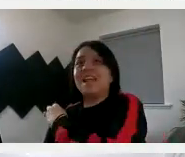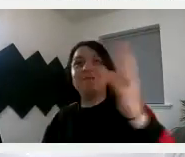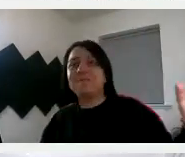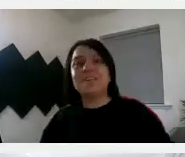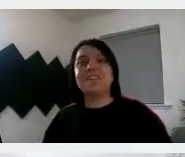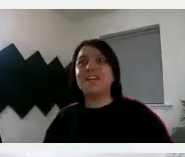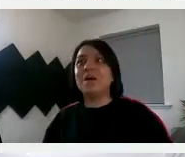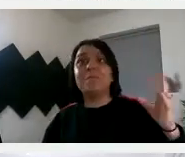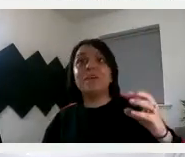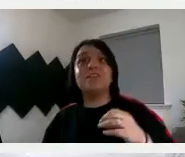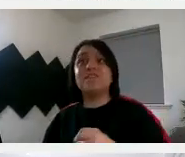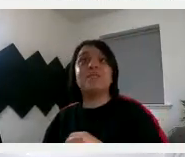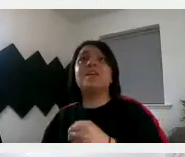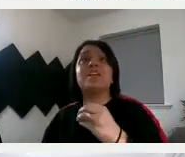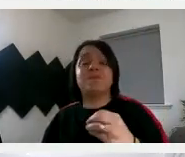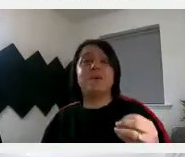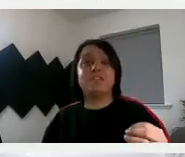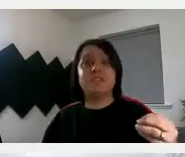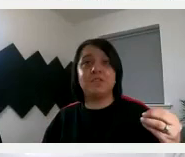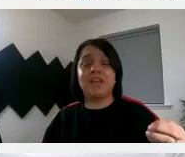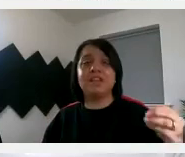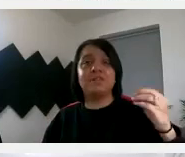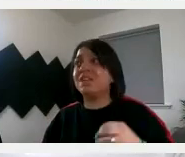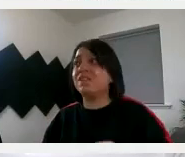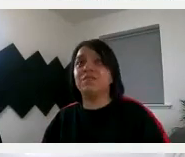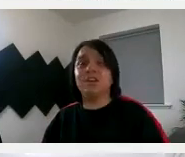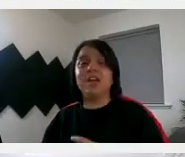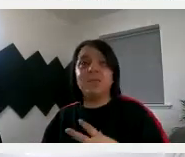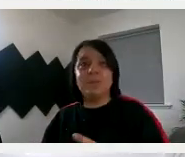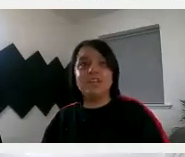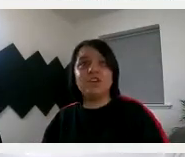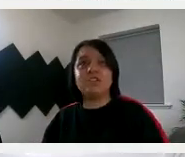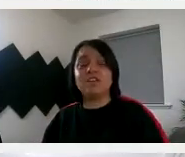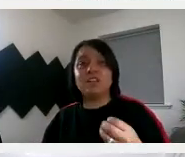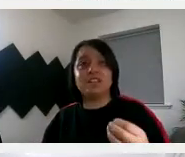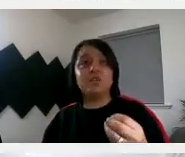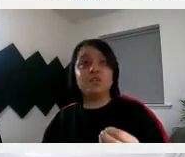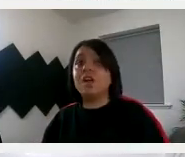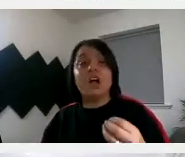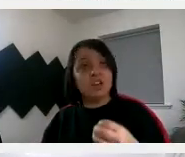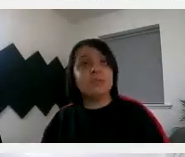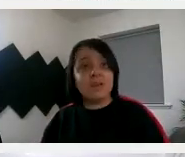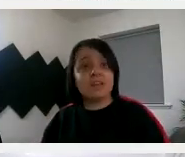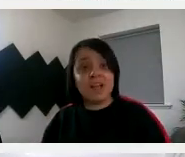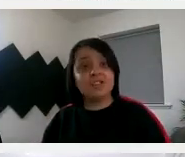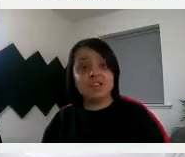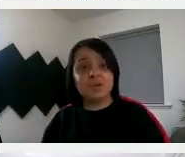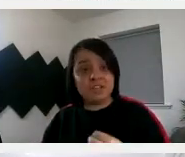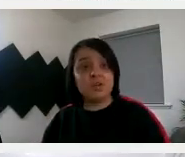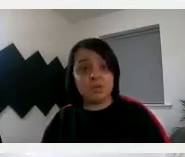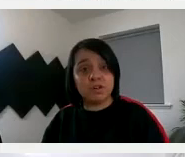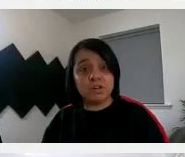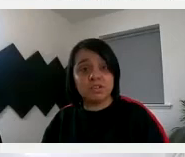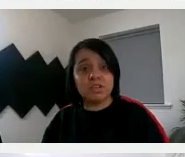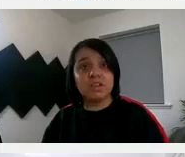nearly everybody is, but they're from different parts of the UK and they've been here for like many years as skilled. A lot of them have actually come as